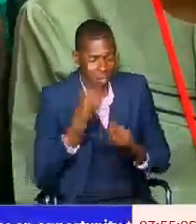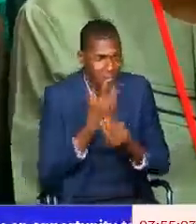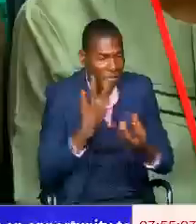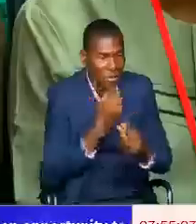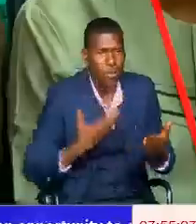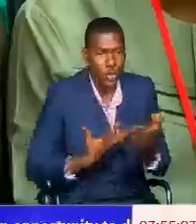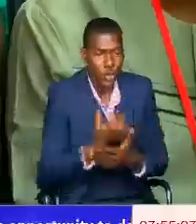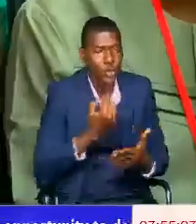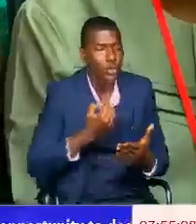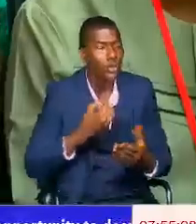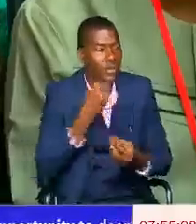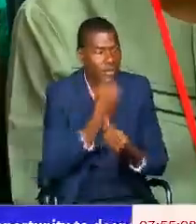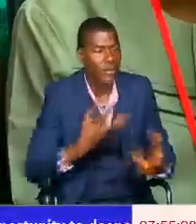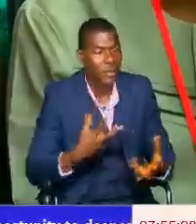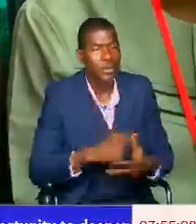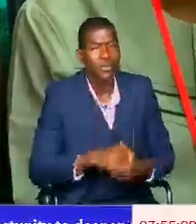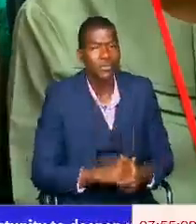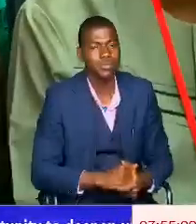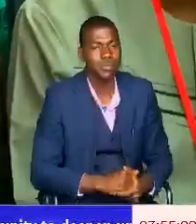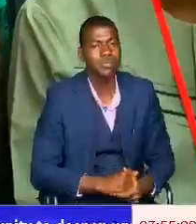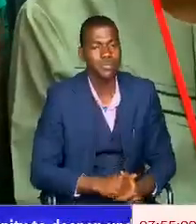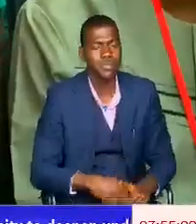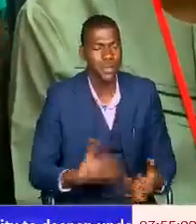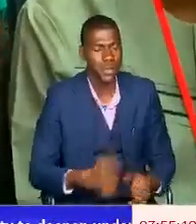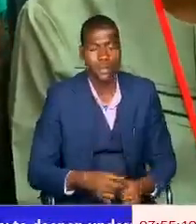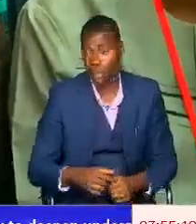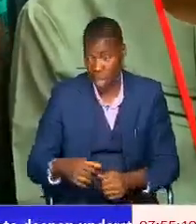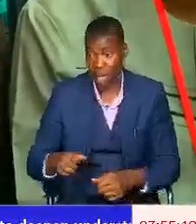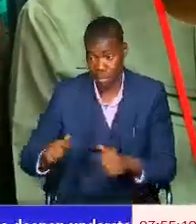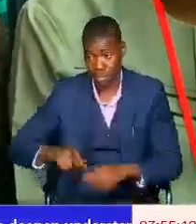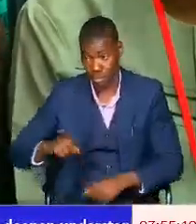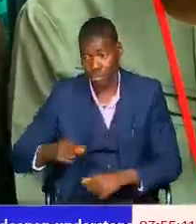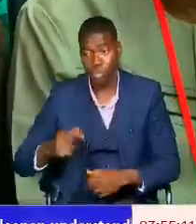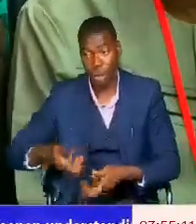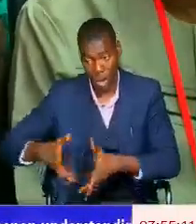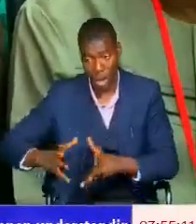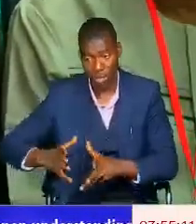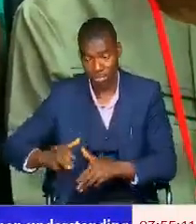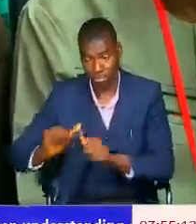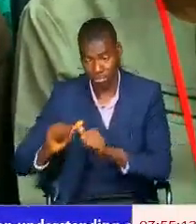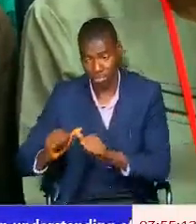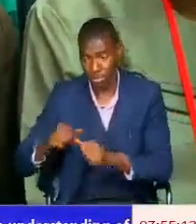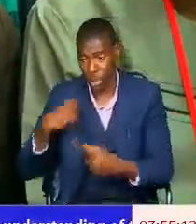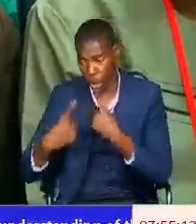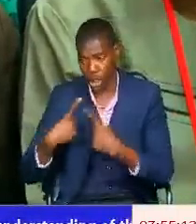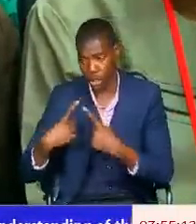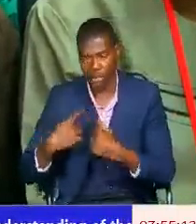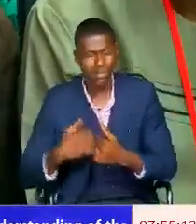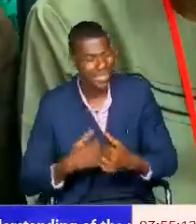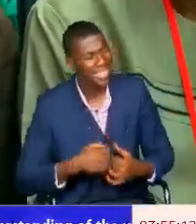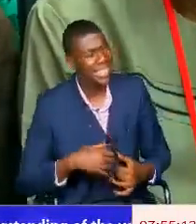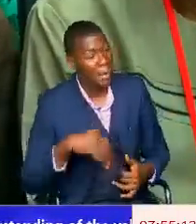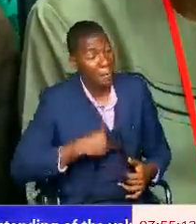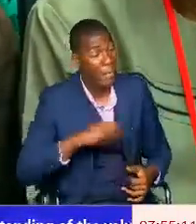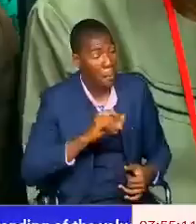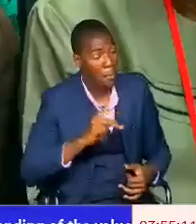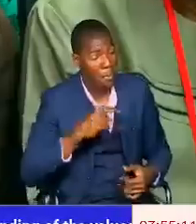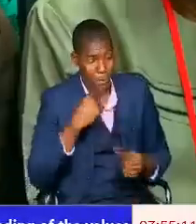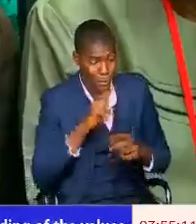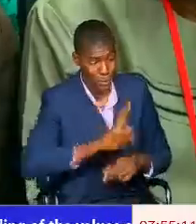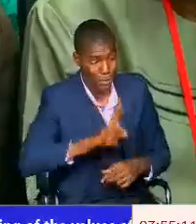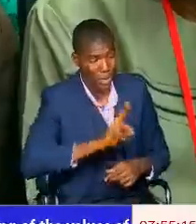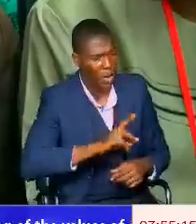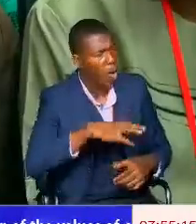this opportunity. You become the microphone later. Yes. Yes. Make I take this opportunity. Talk say the complaints only that they bring come. They help us